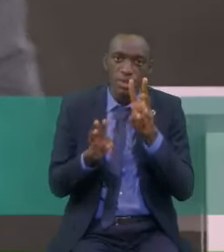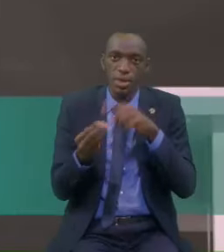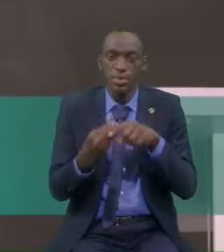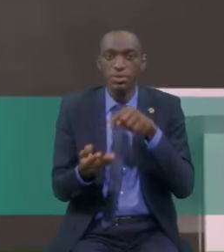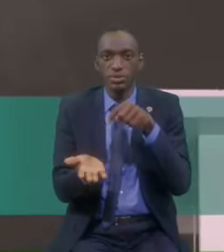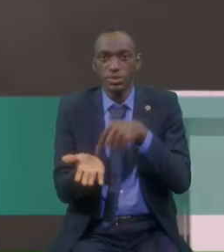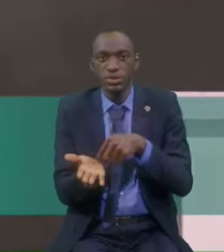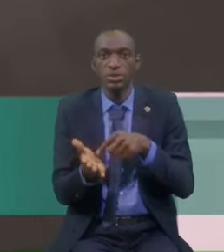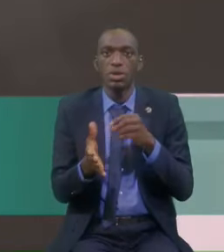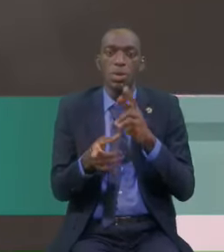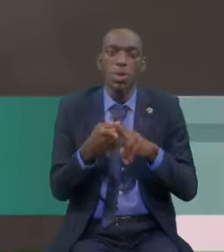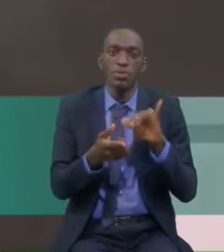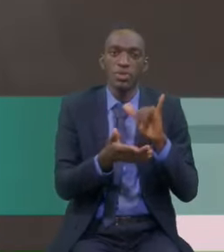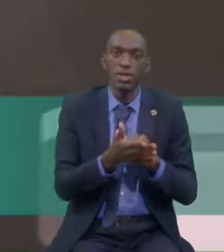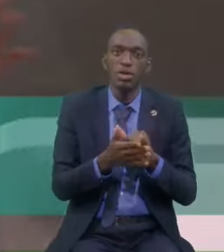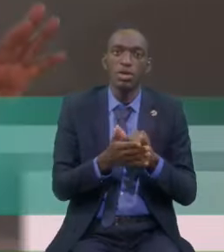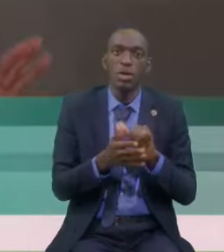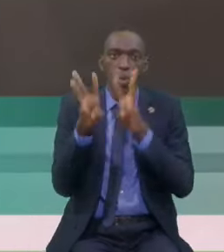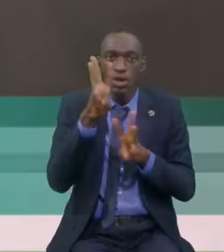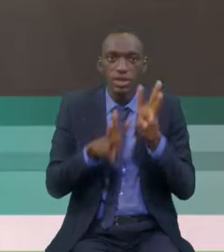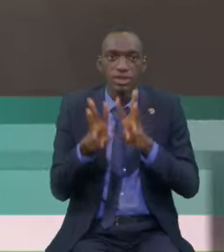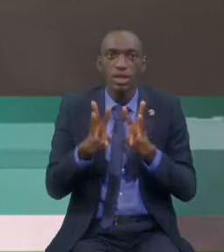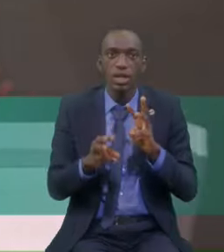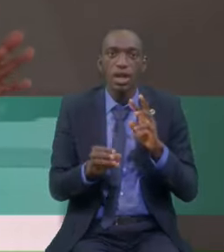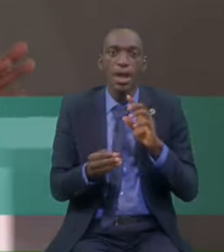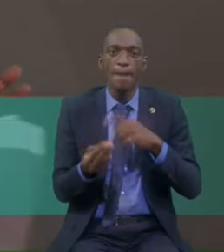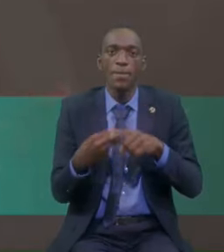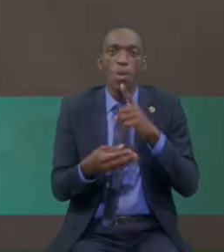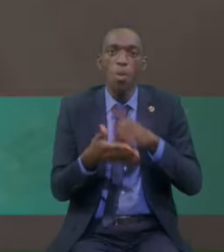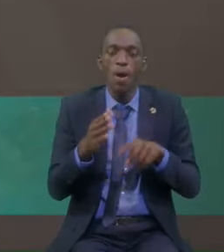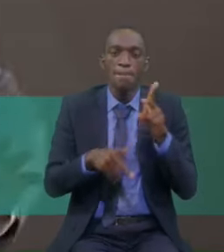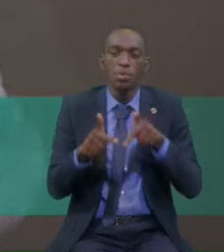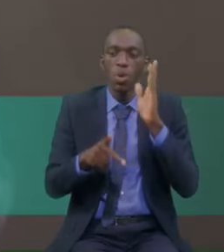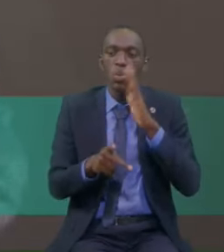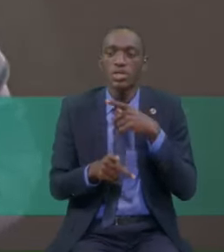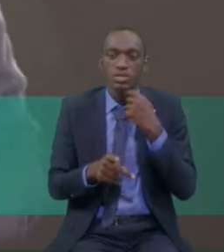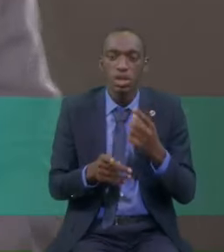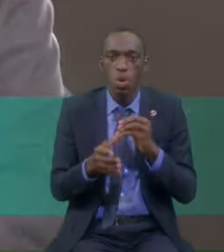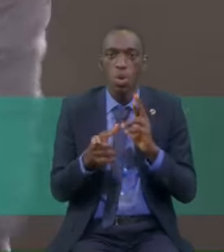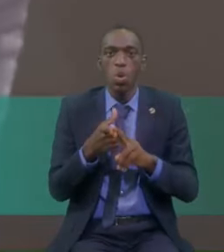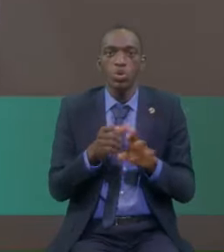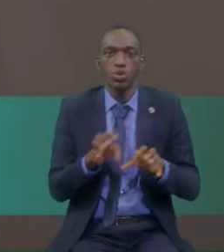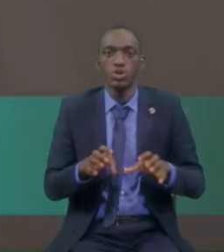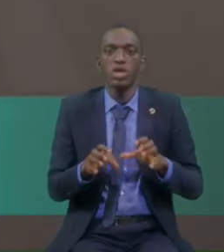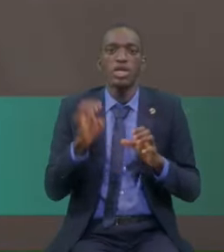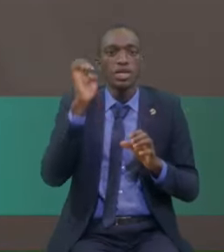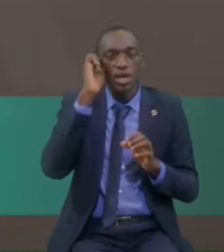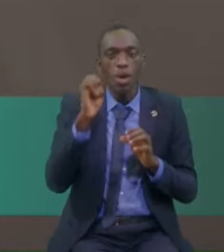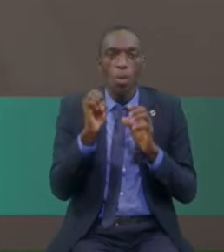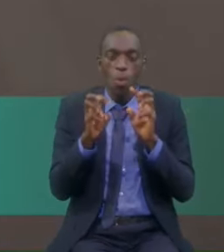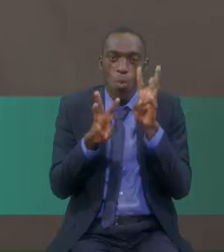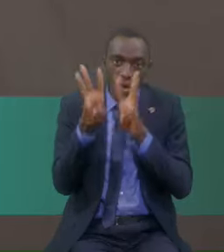say, what people will do. He worries about, you know, the kingmakers, those who put him